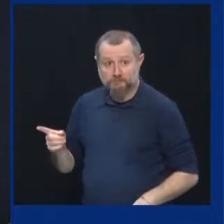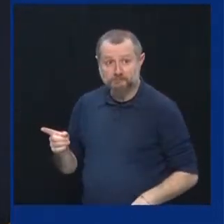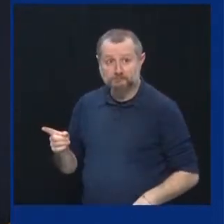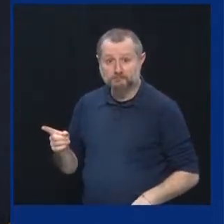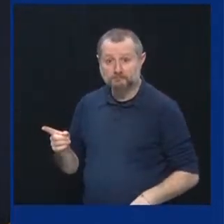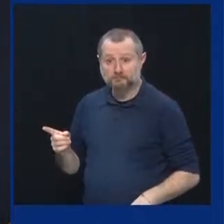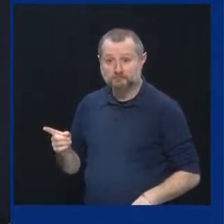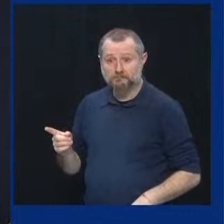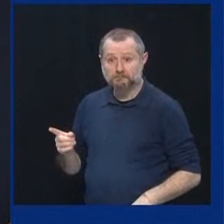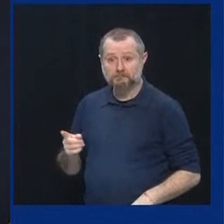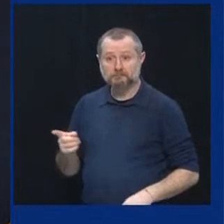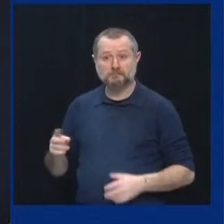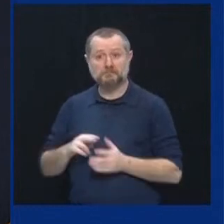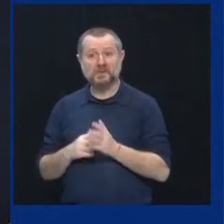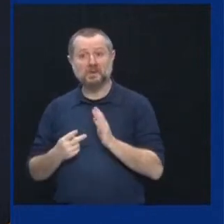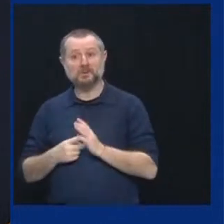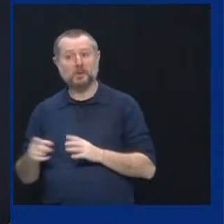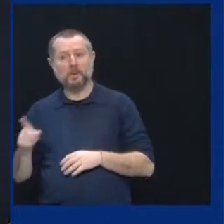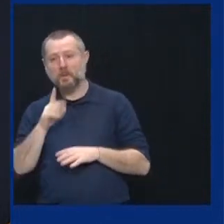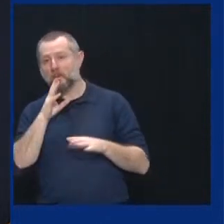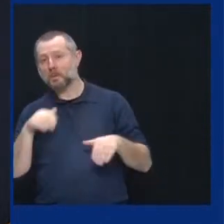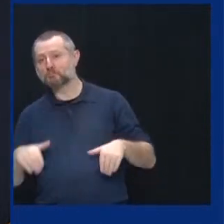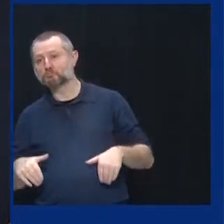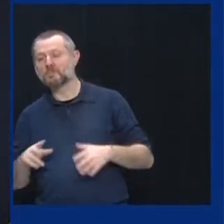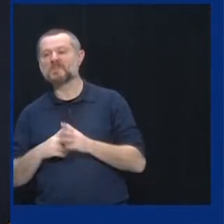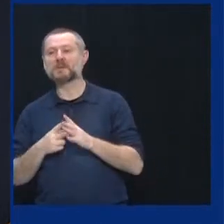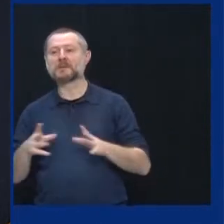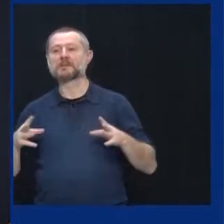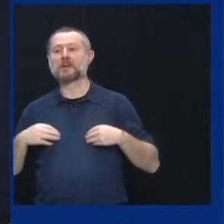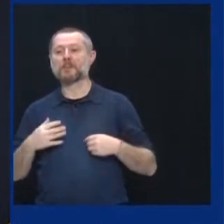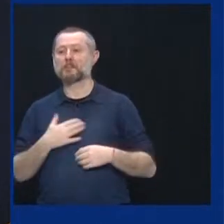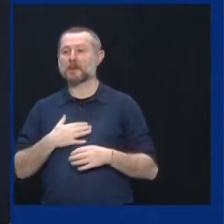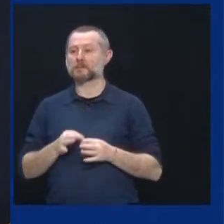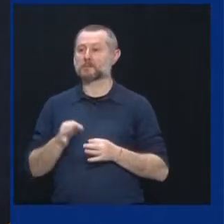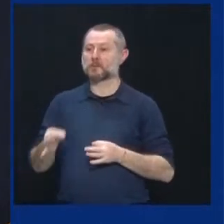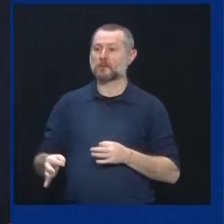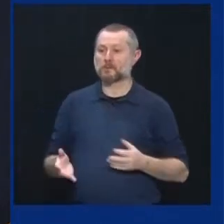an agreed to delay, right?